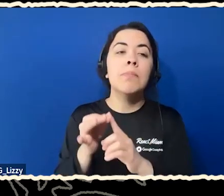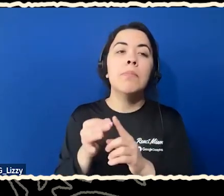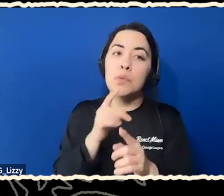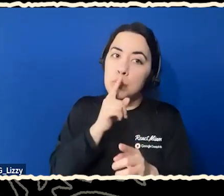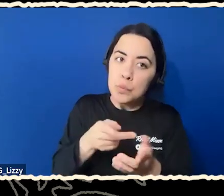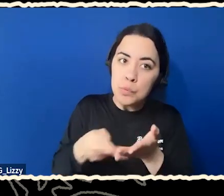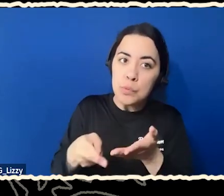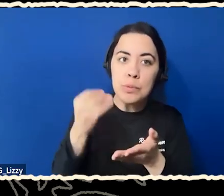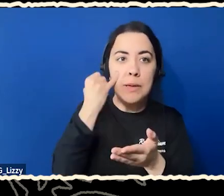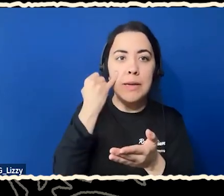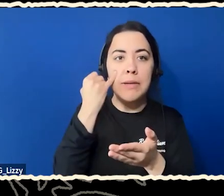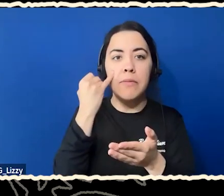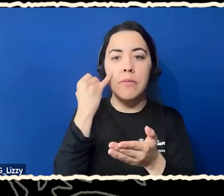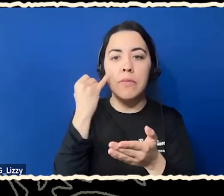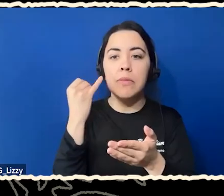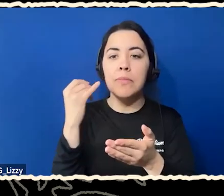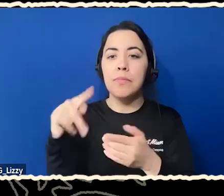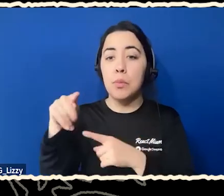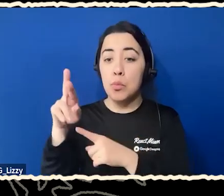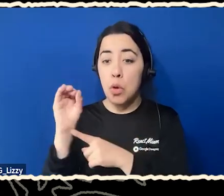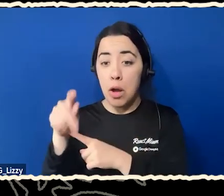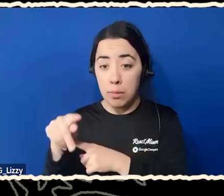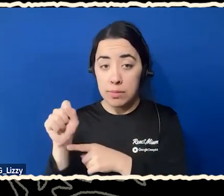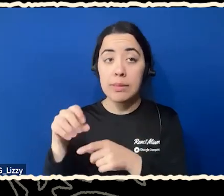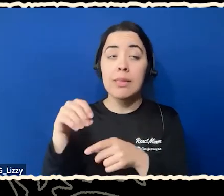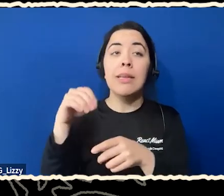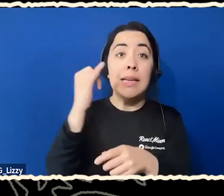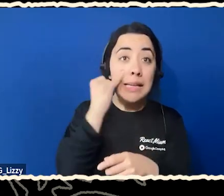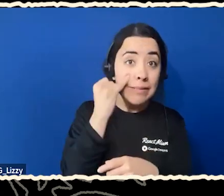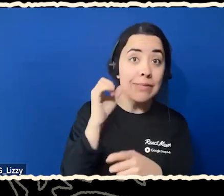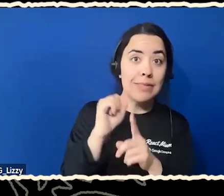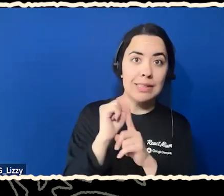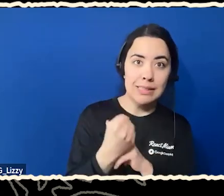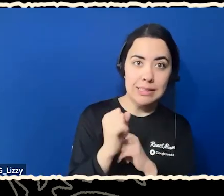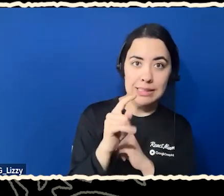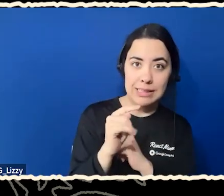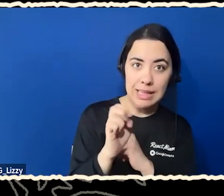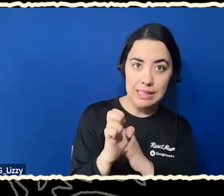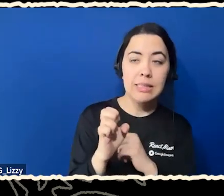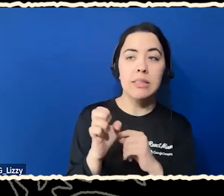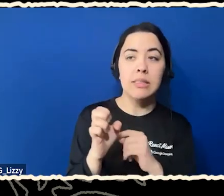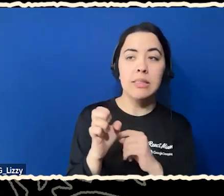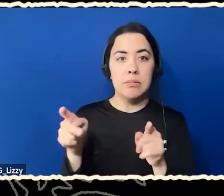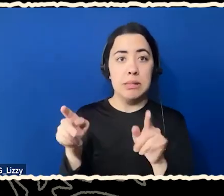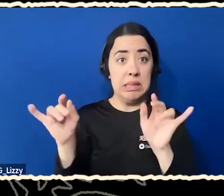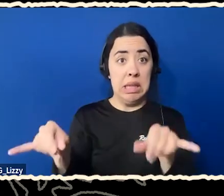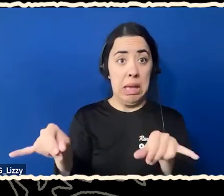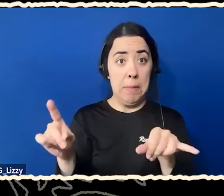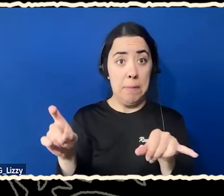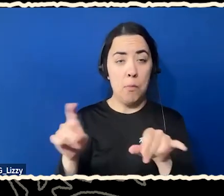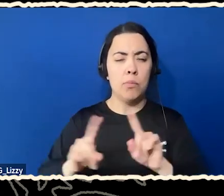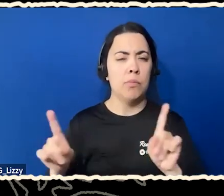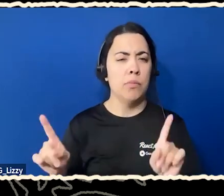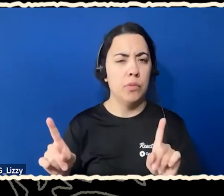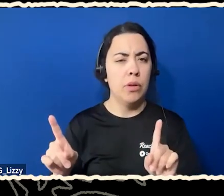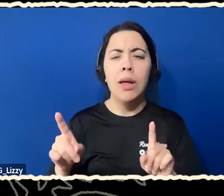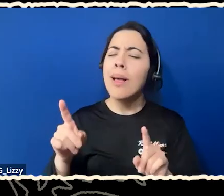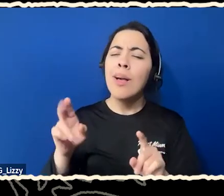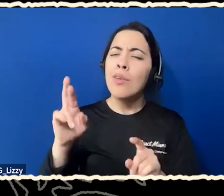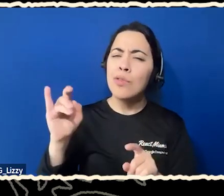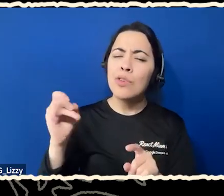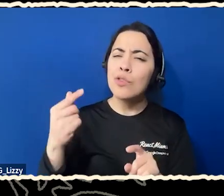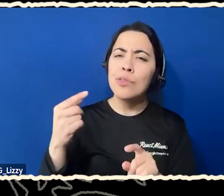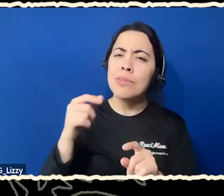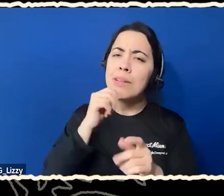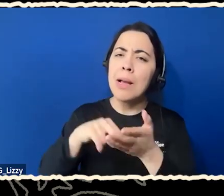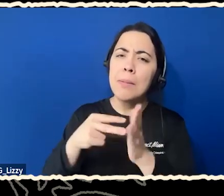the props and the state that went in are the same. But really, rendering is not a bad thing. This is literally